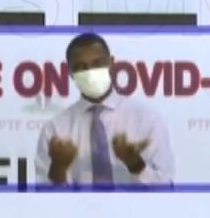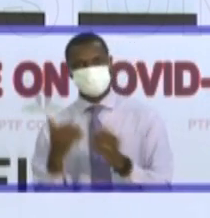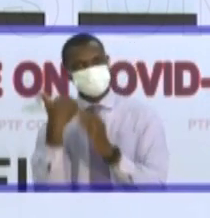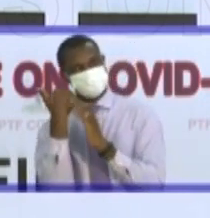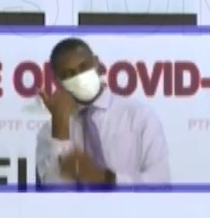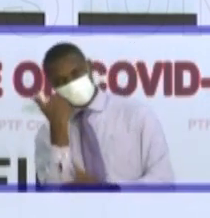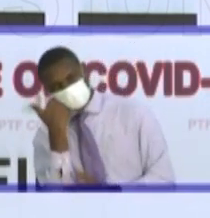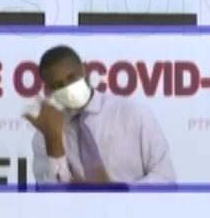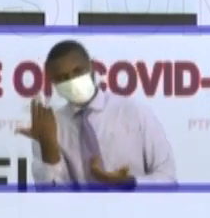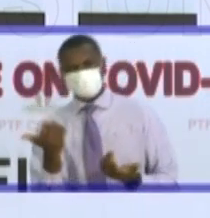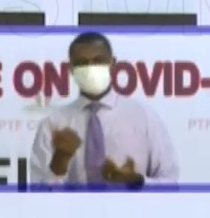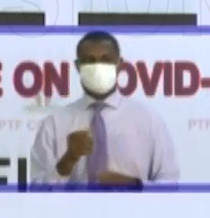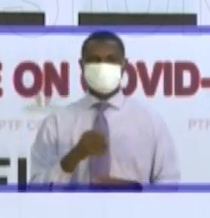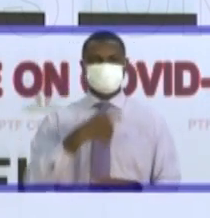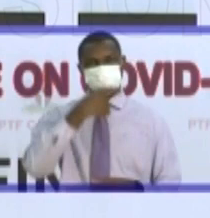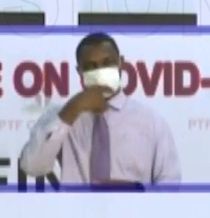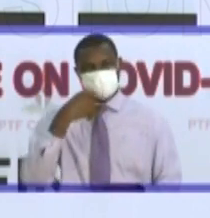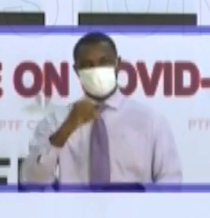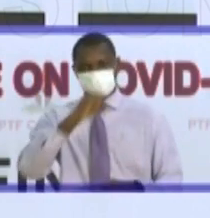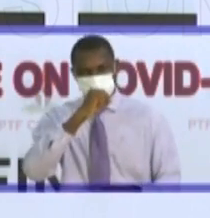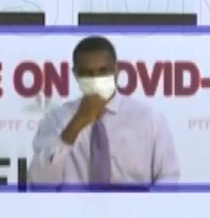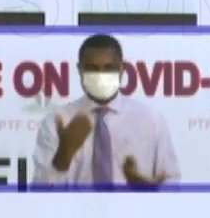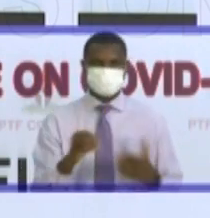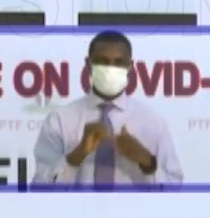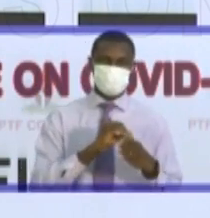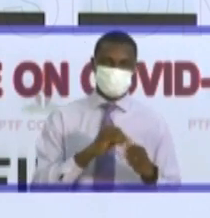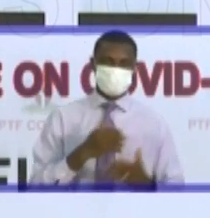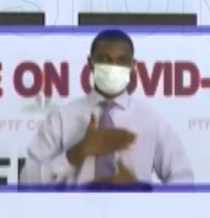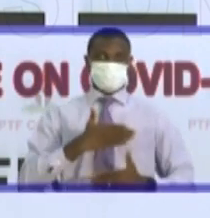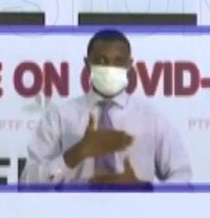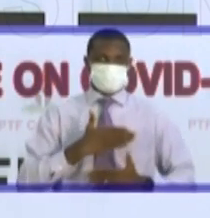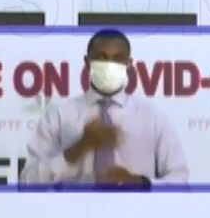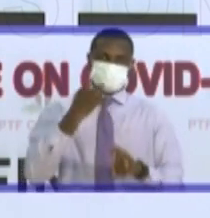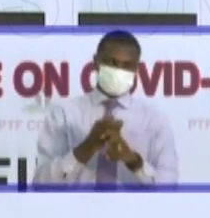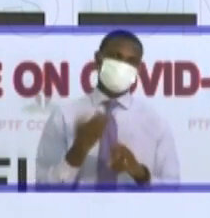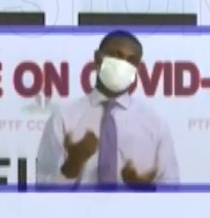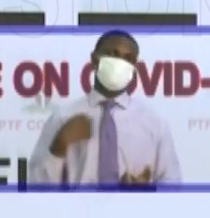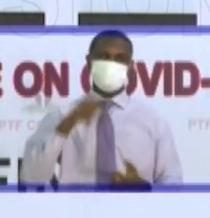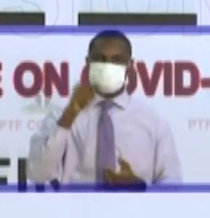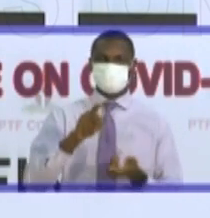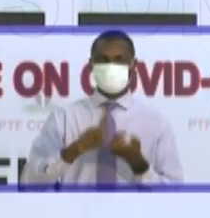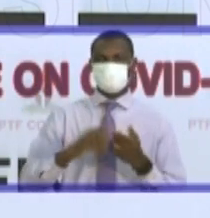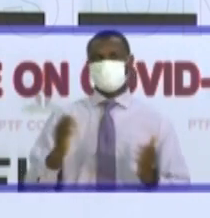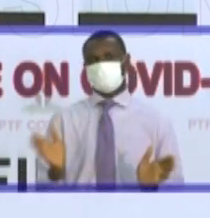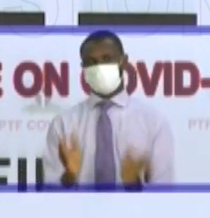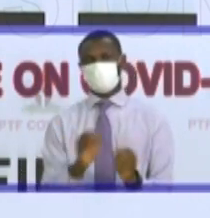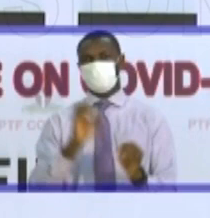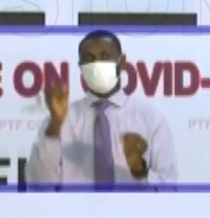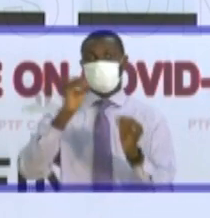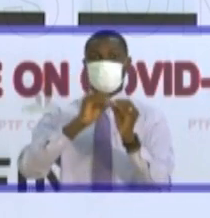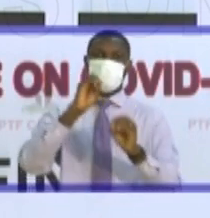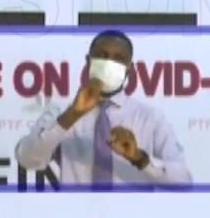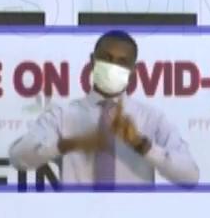cough, or like shortness of breath. We need to encourage more people to come out with